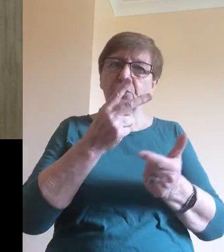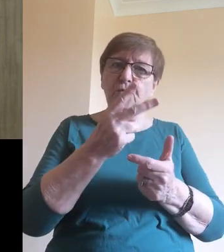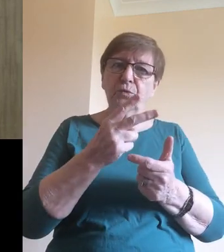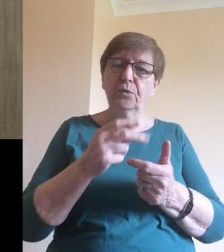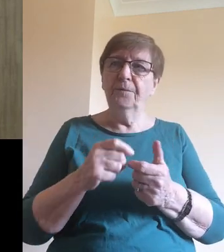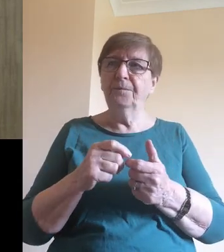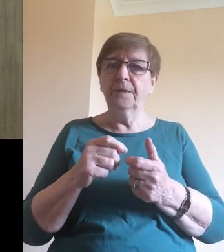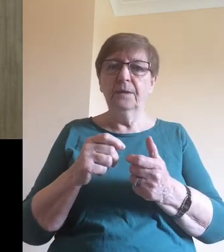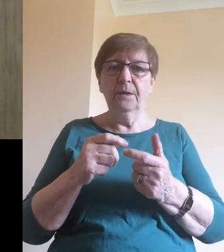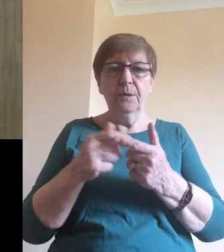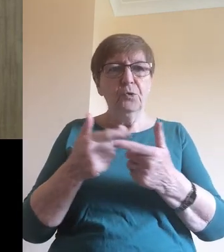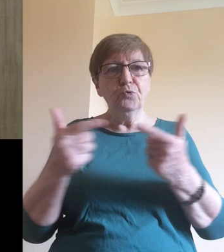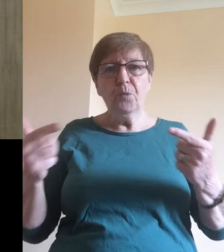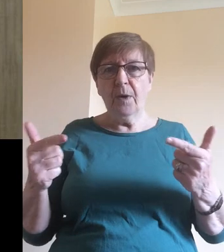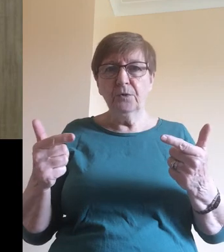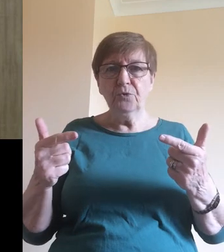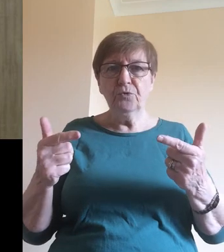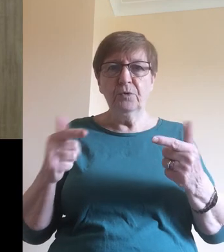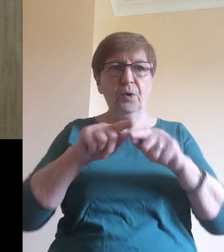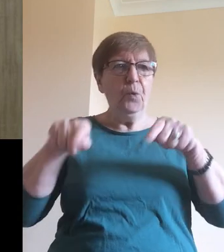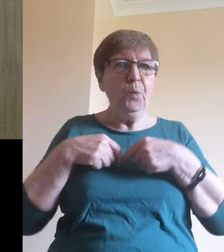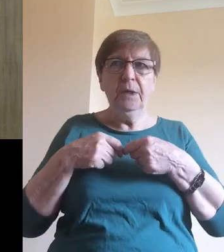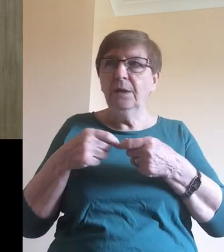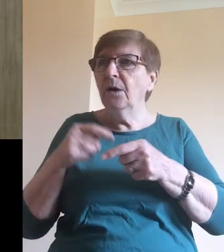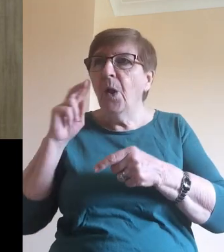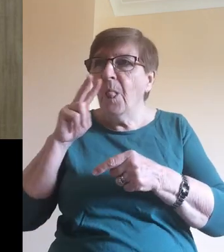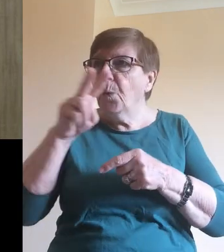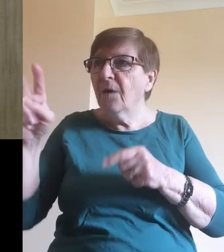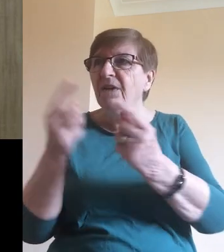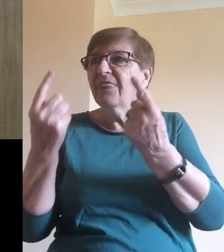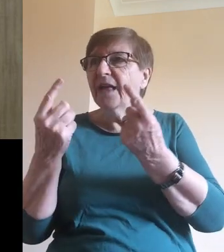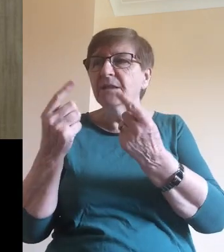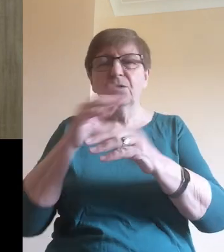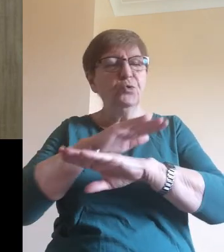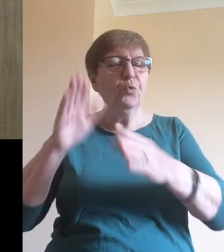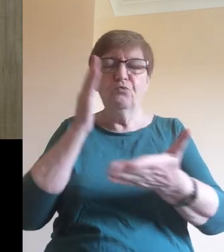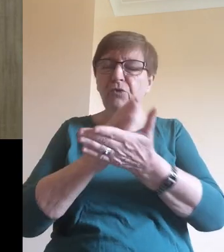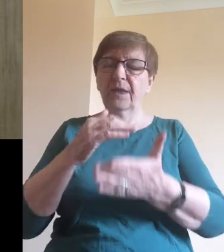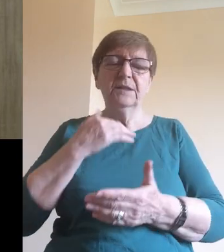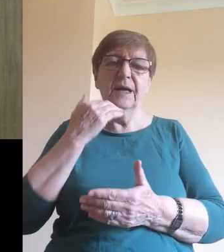55, we have spent so much on that which does not satisfy.